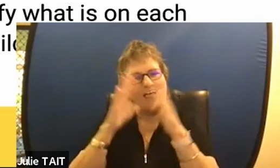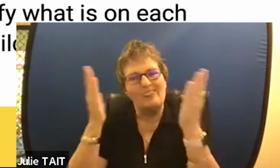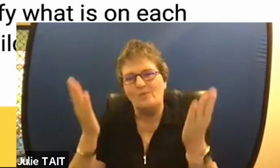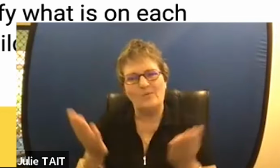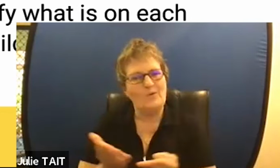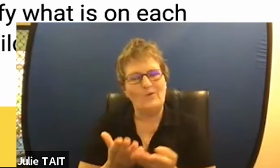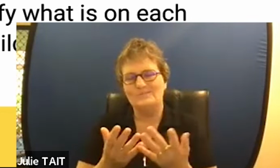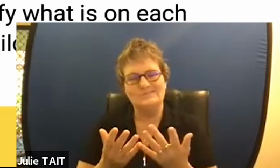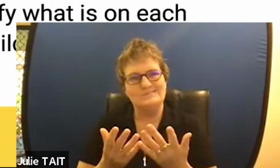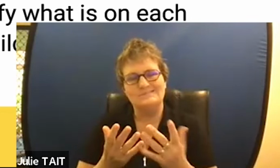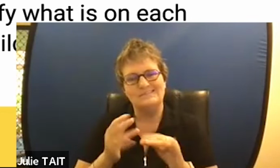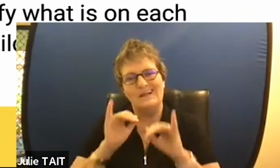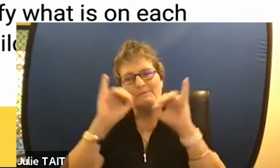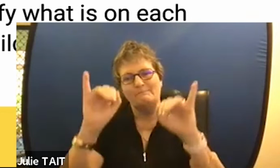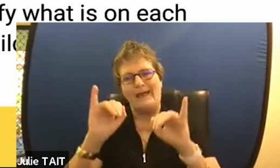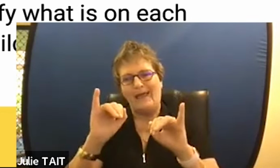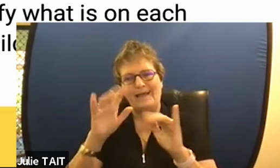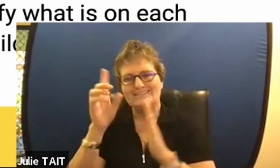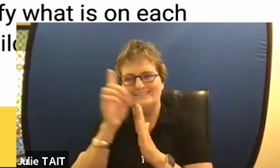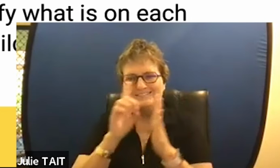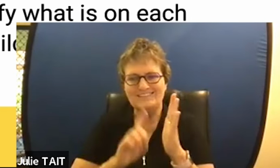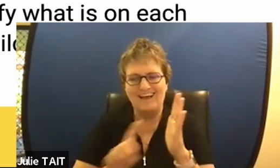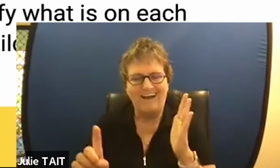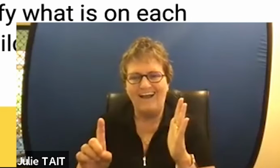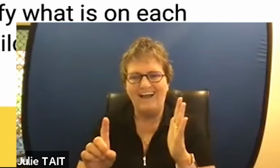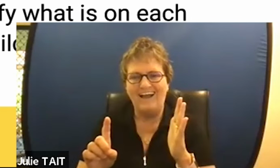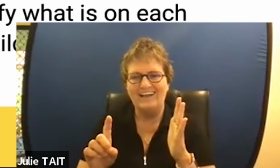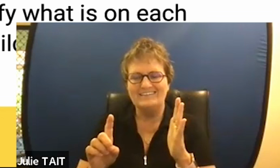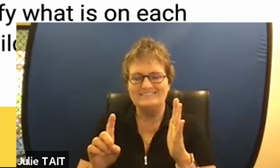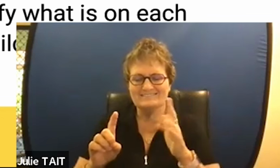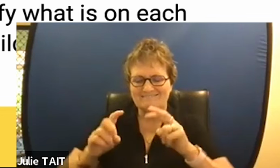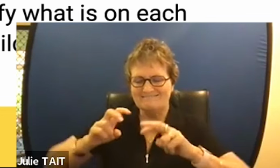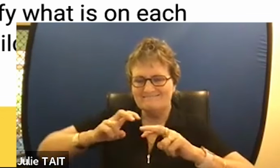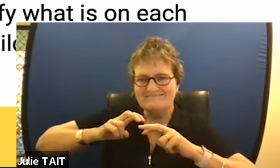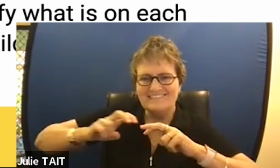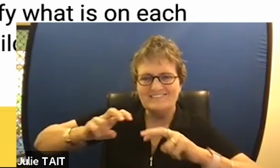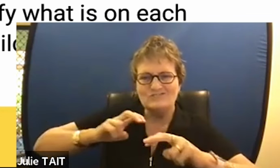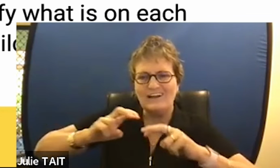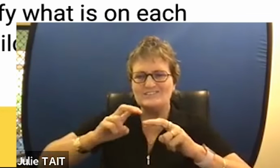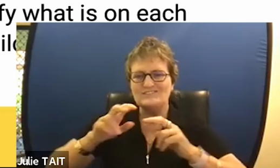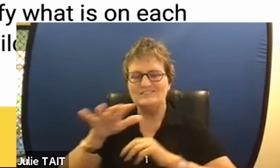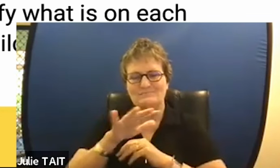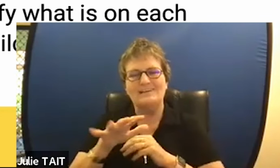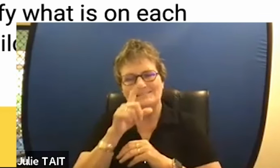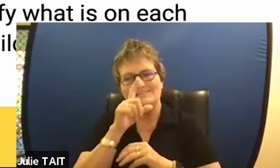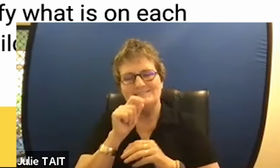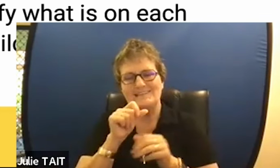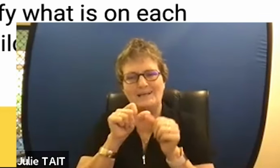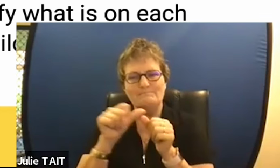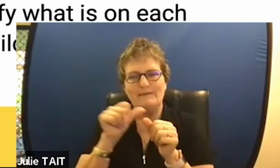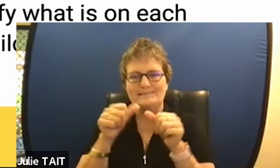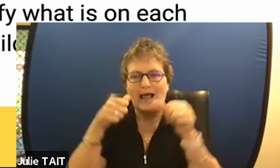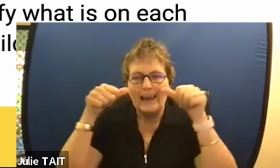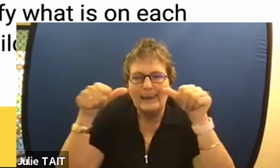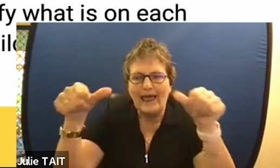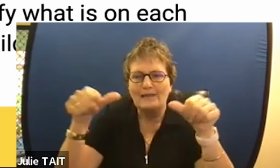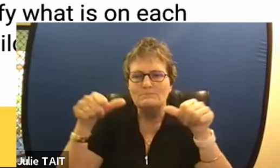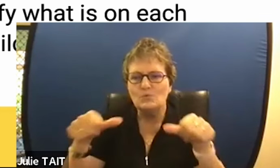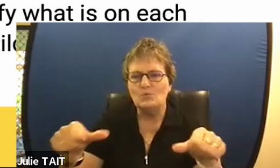interestingly badly designed interaction space, and we could do better with labelling